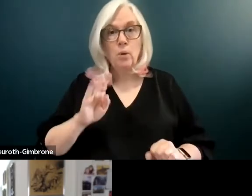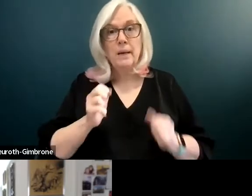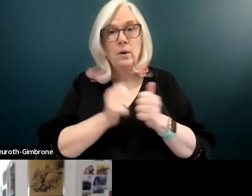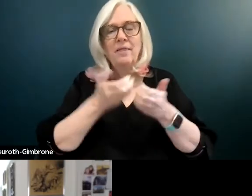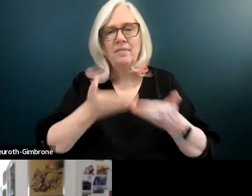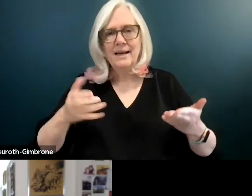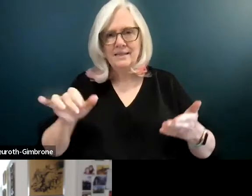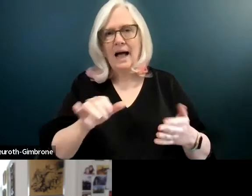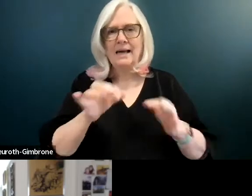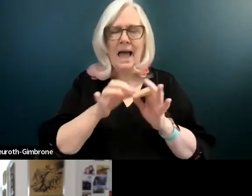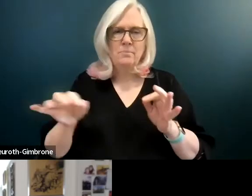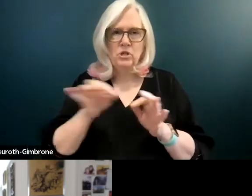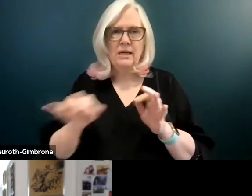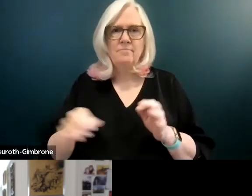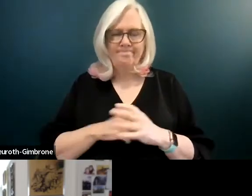captioning.